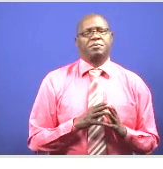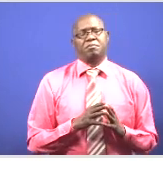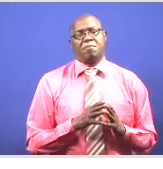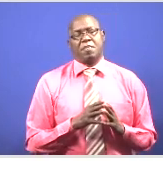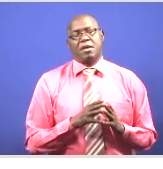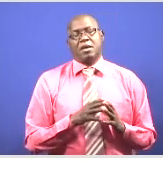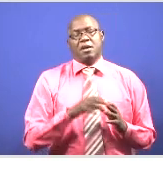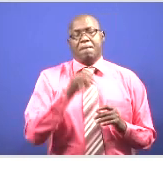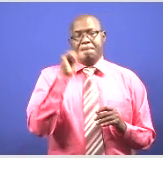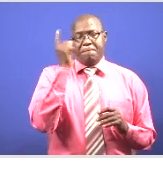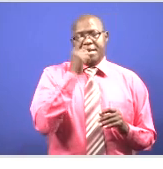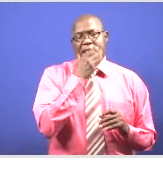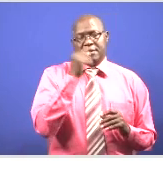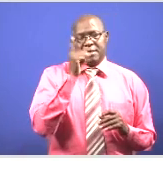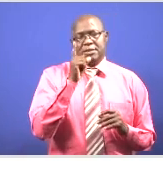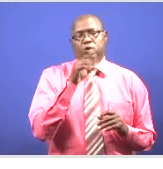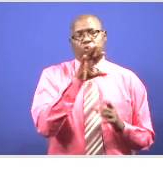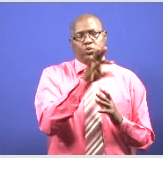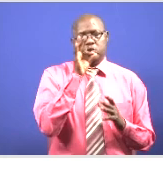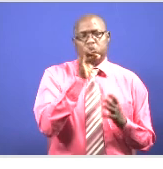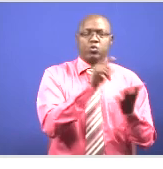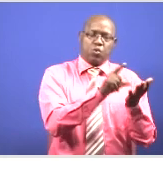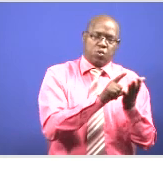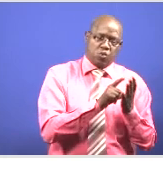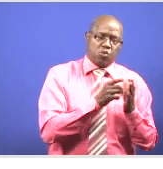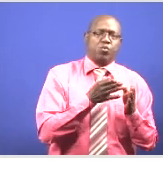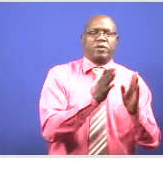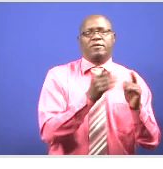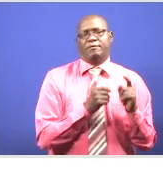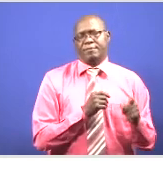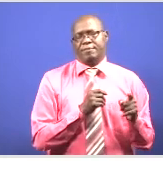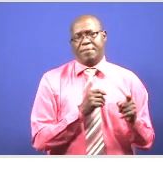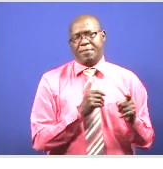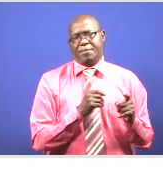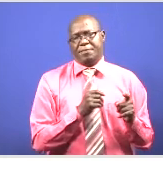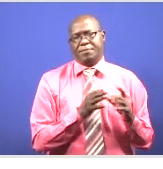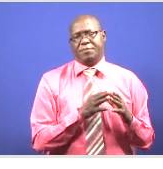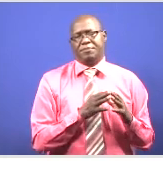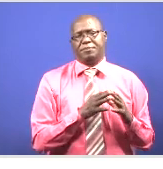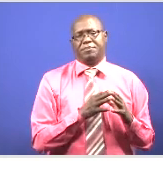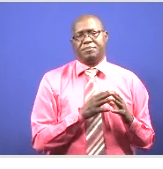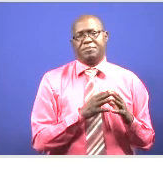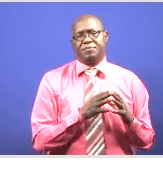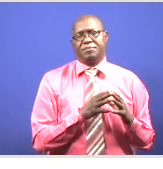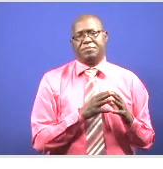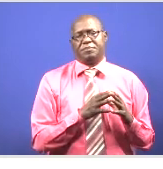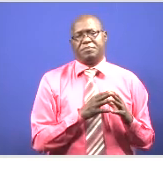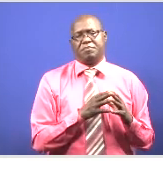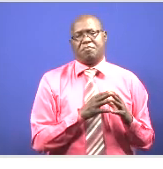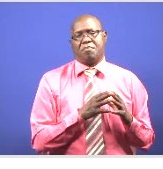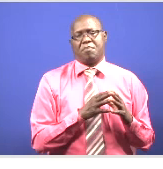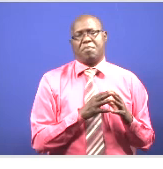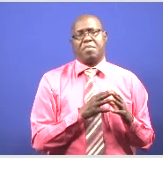President Kenyatta chose to go the borrowing route. You know, he chose to go the borrowing route. He built